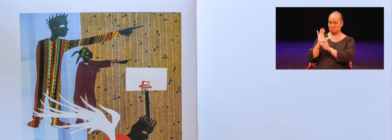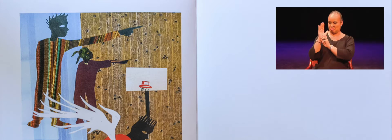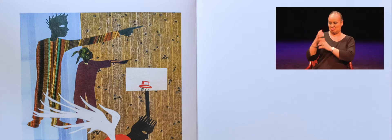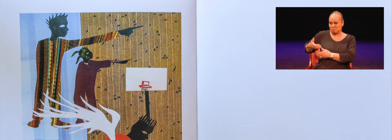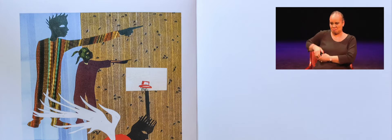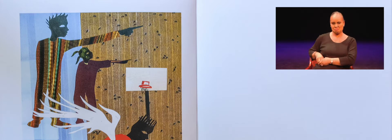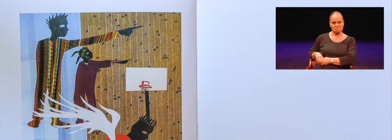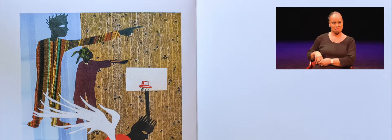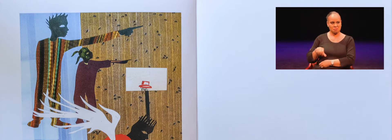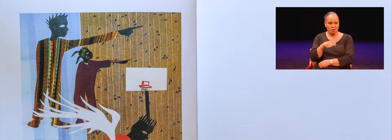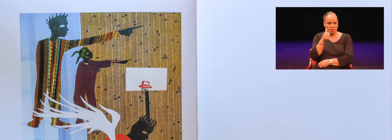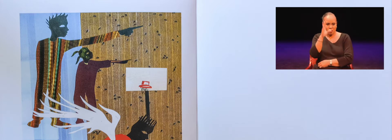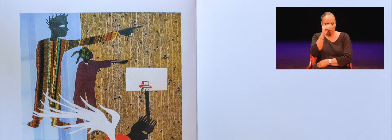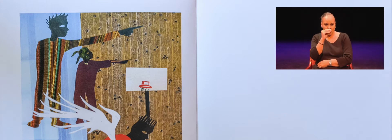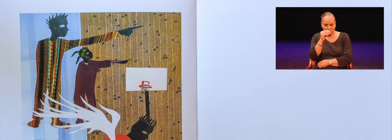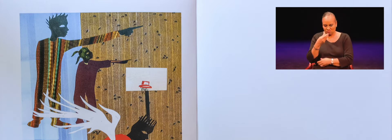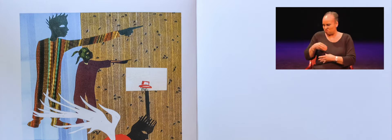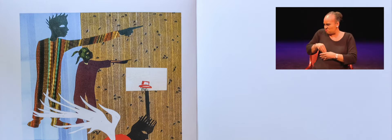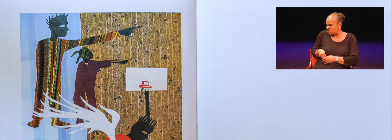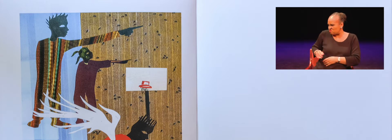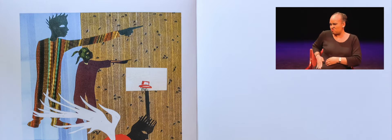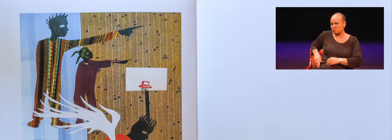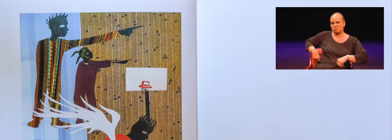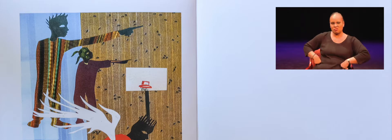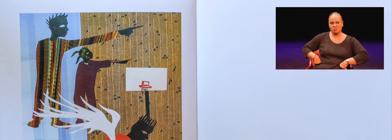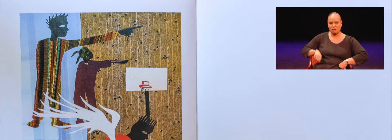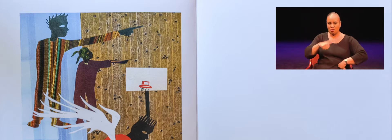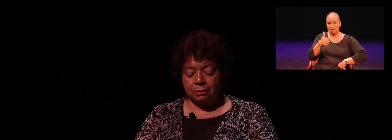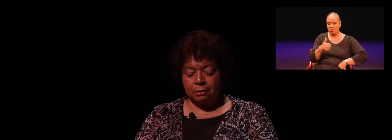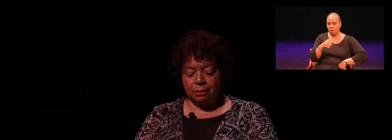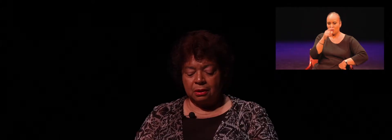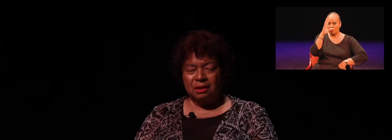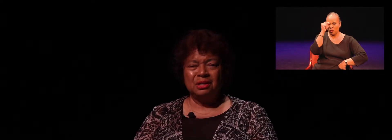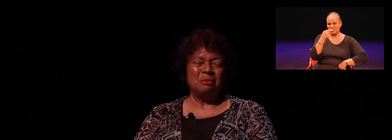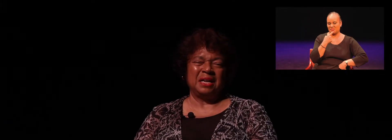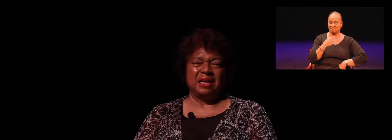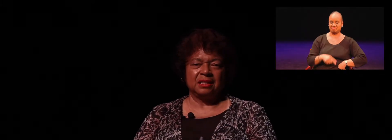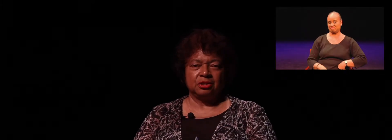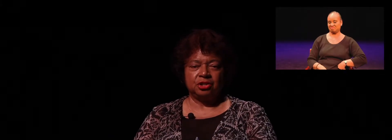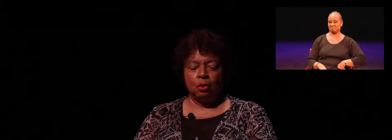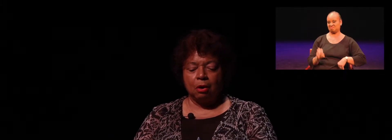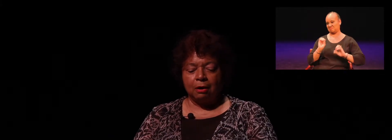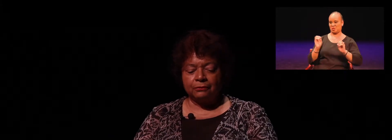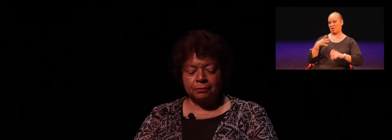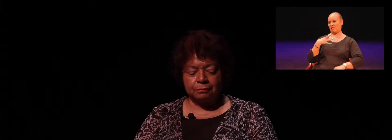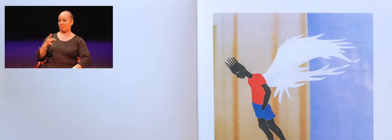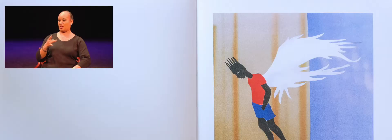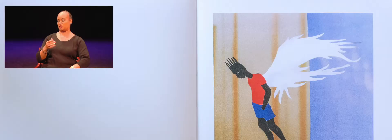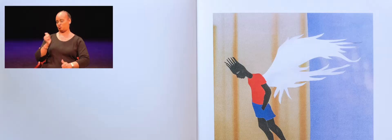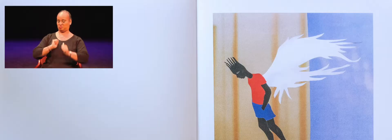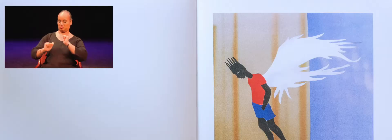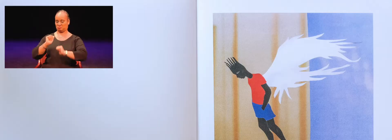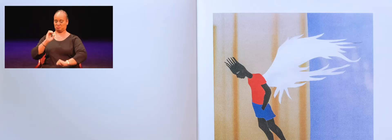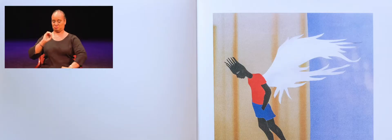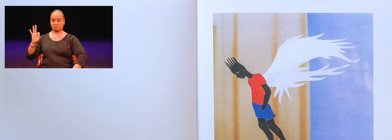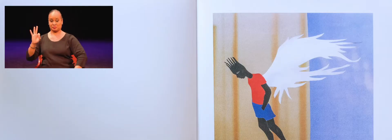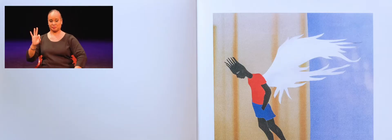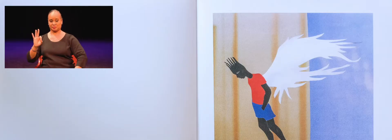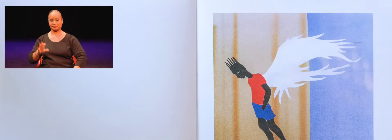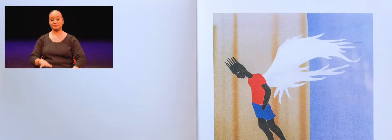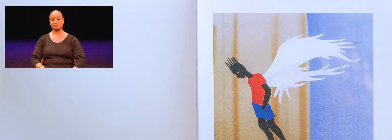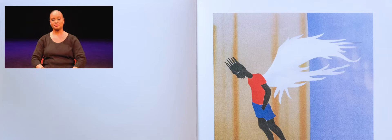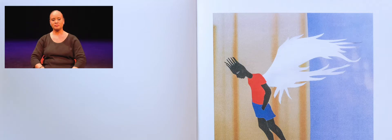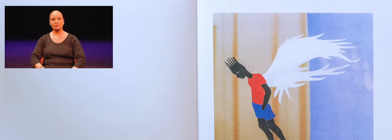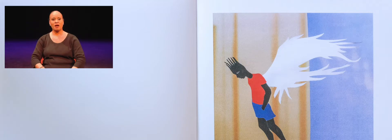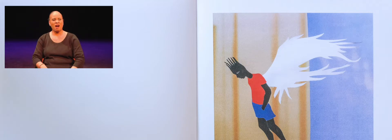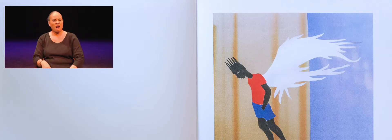A boy stuffed a handball in his pocket. Somebody nagged, "Nobody likes a show-off." Their